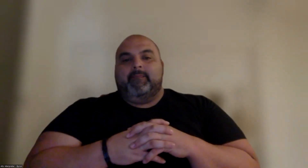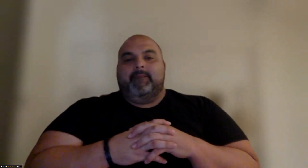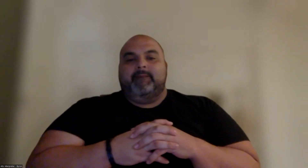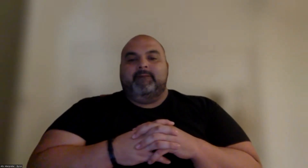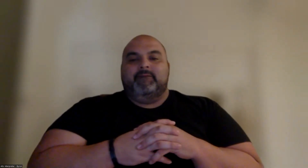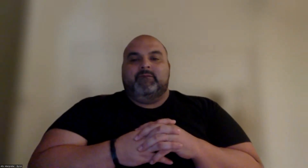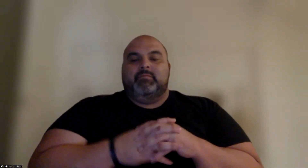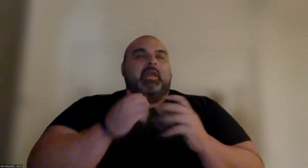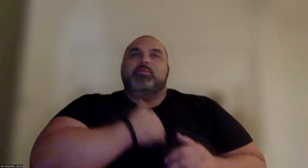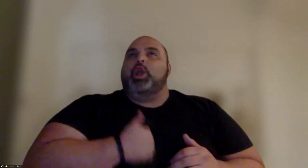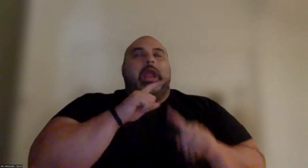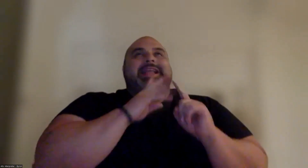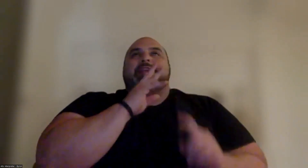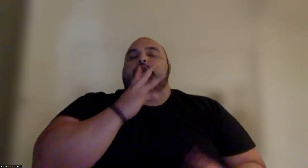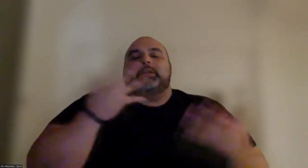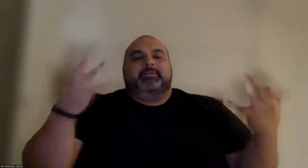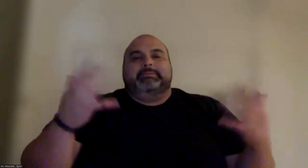I'm sorry, I can't talk.